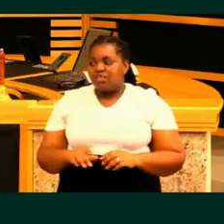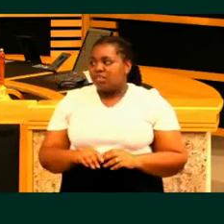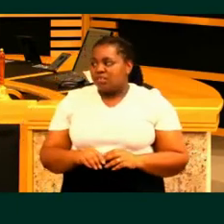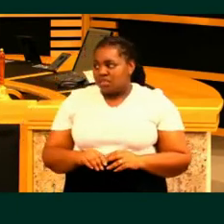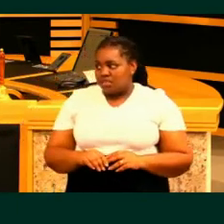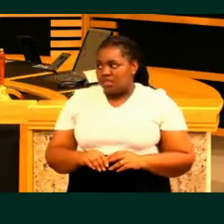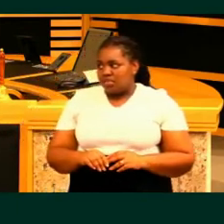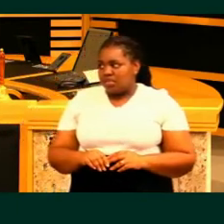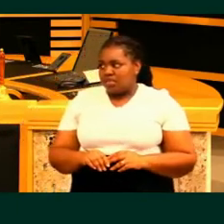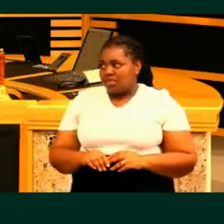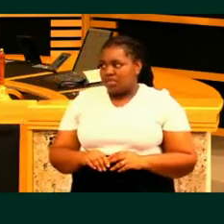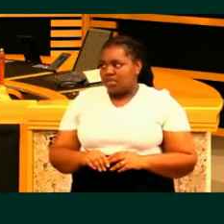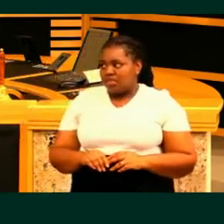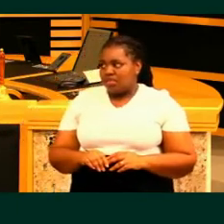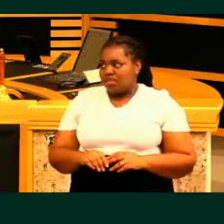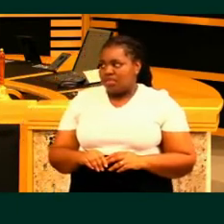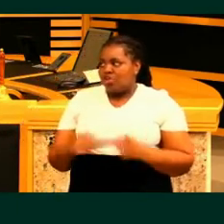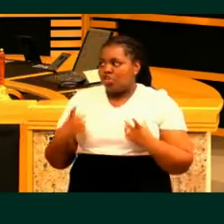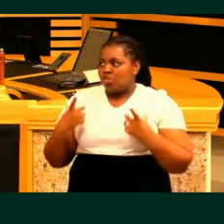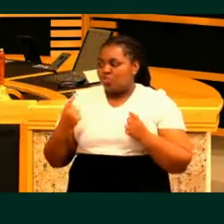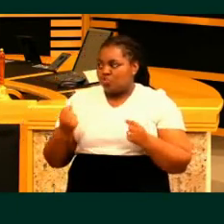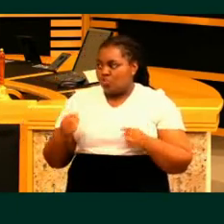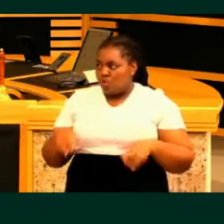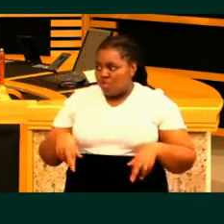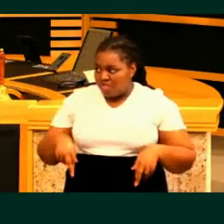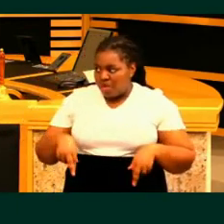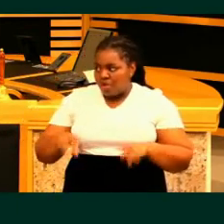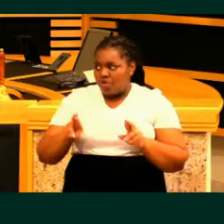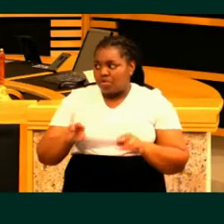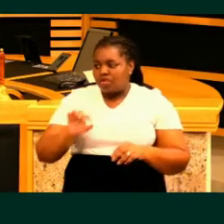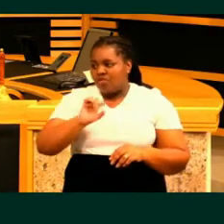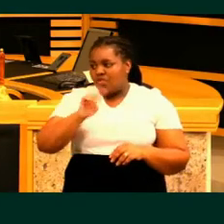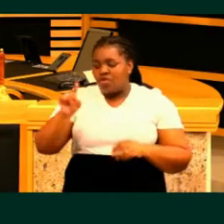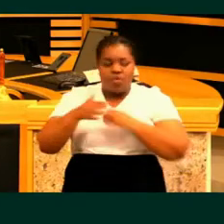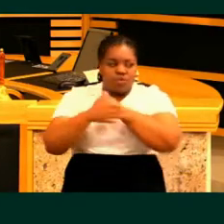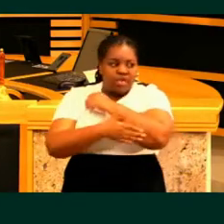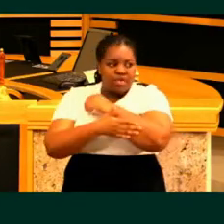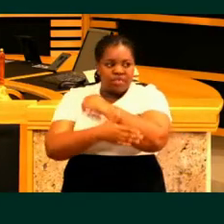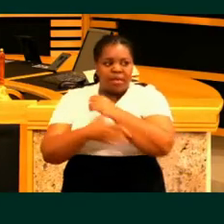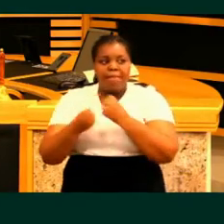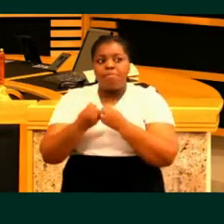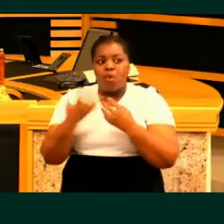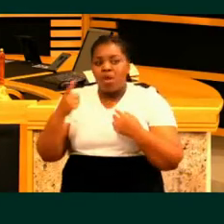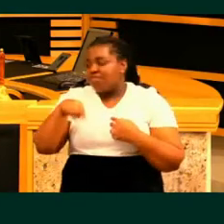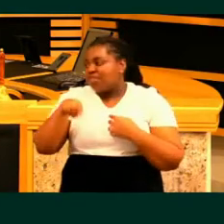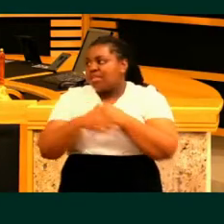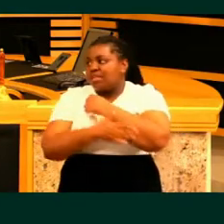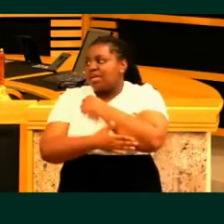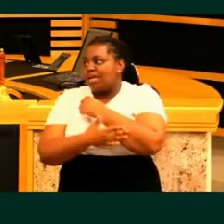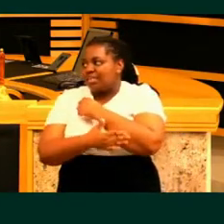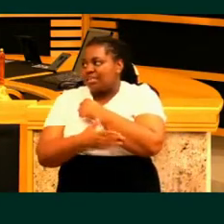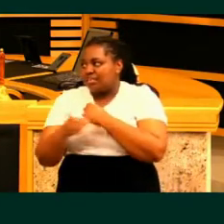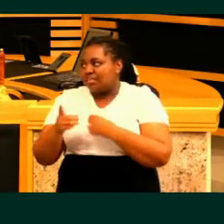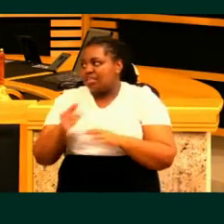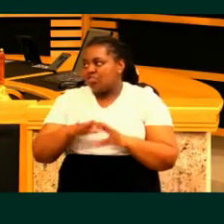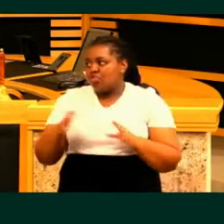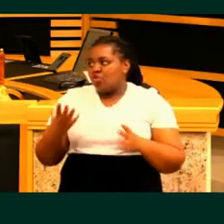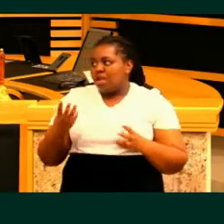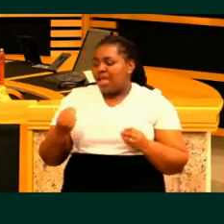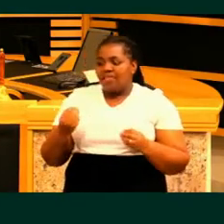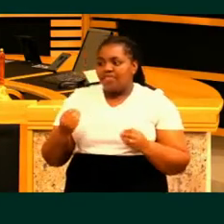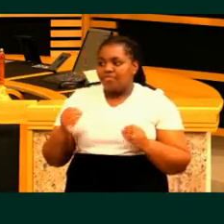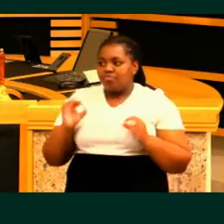to do the roads of those countries in fact many of the of those countries they don't have surface